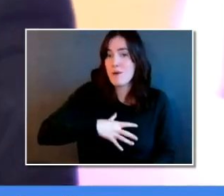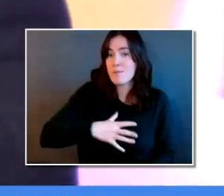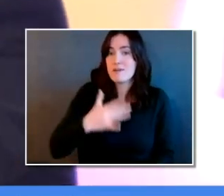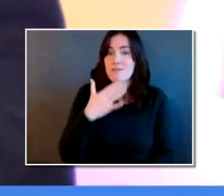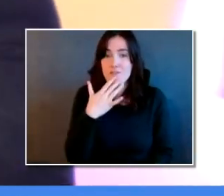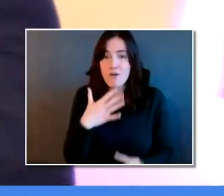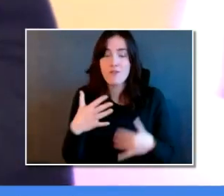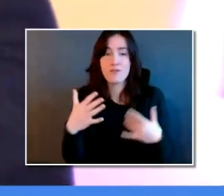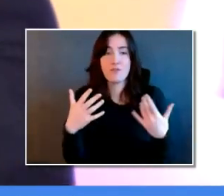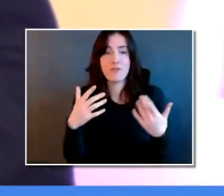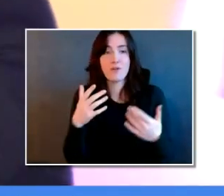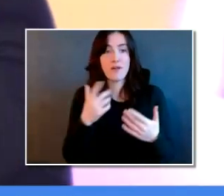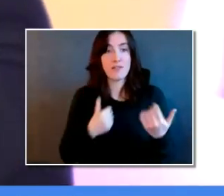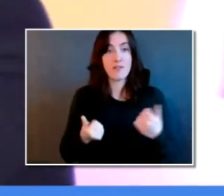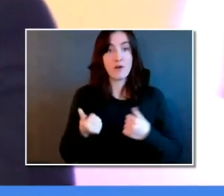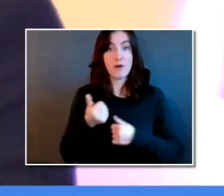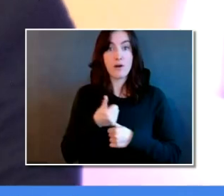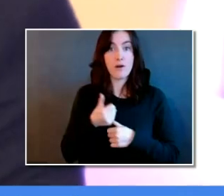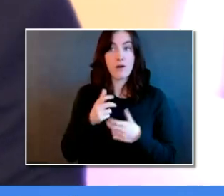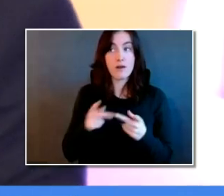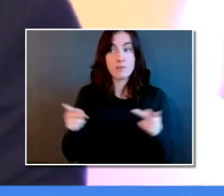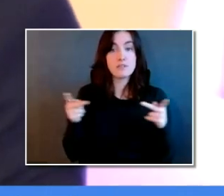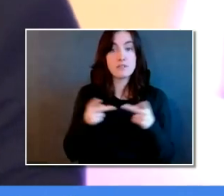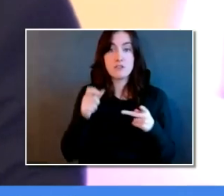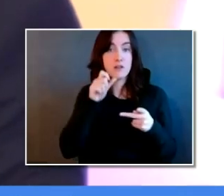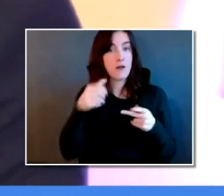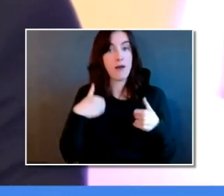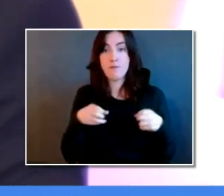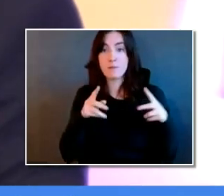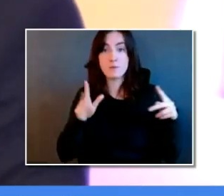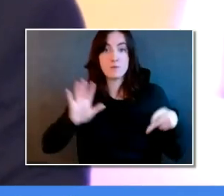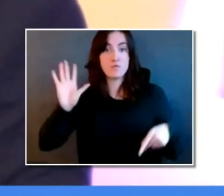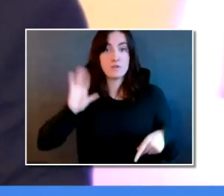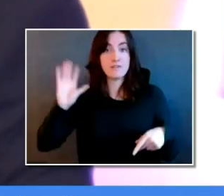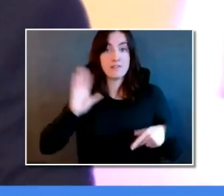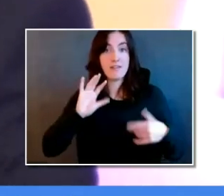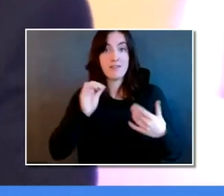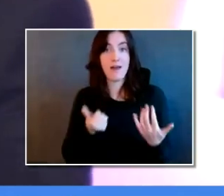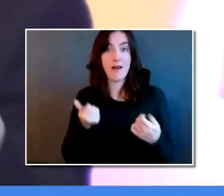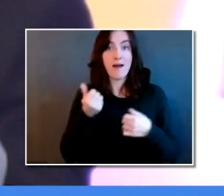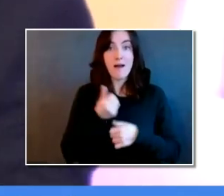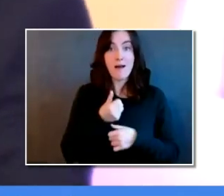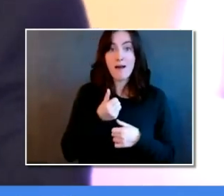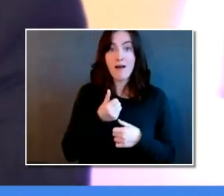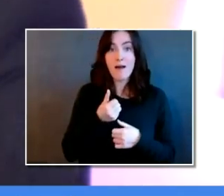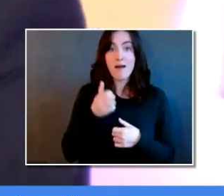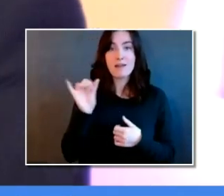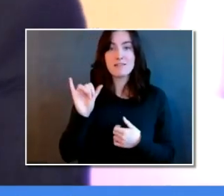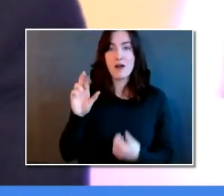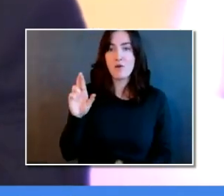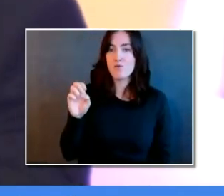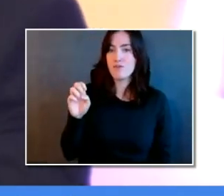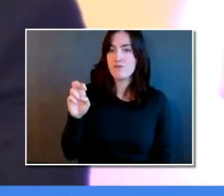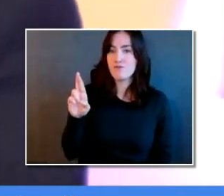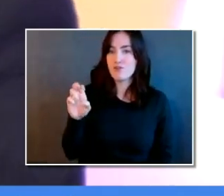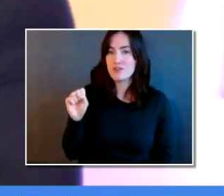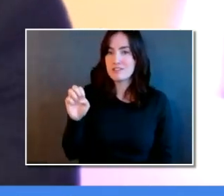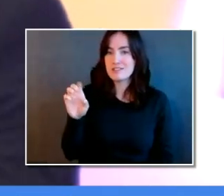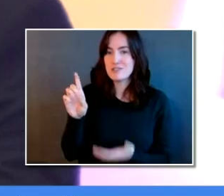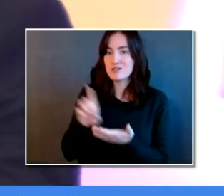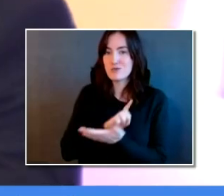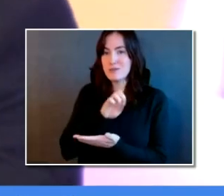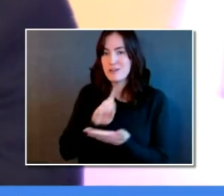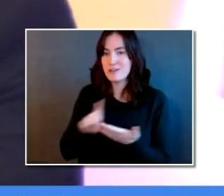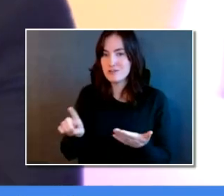of a position they wouldn't have had previously, it is seen as reverse discrimination. It is seen as evidence of